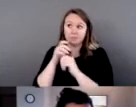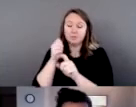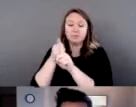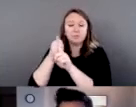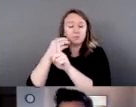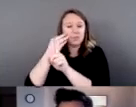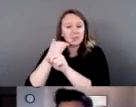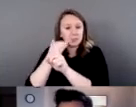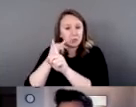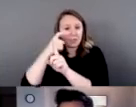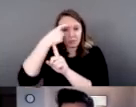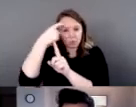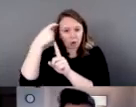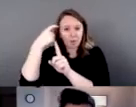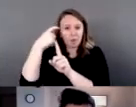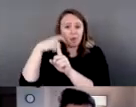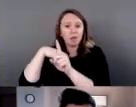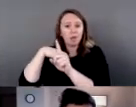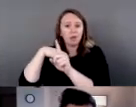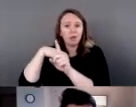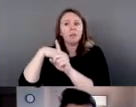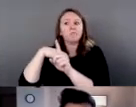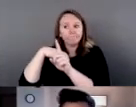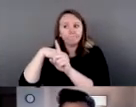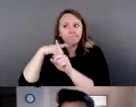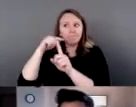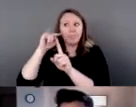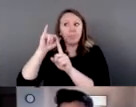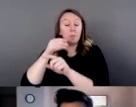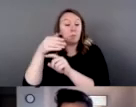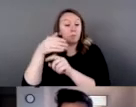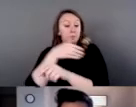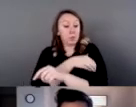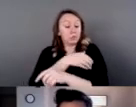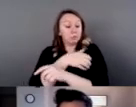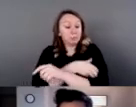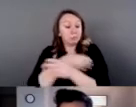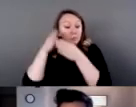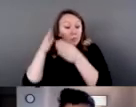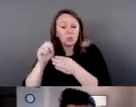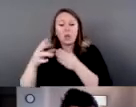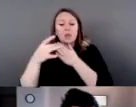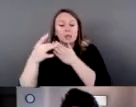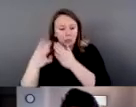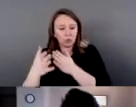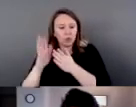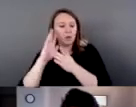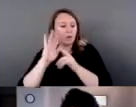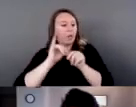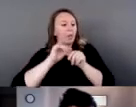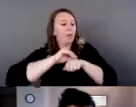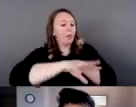pass that on to other generations. They continue this oppression onto others, and